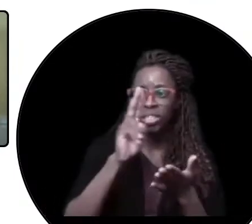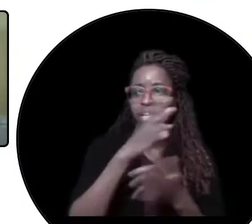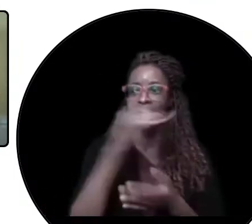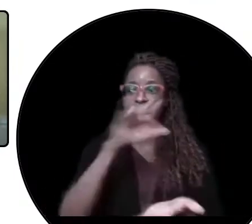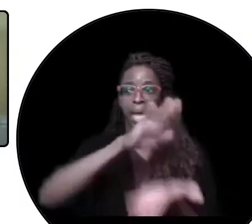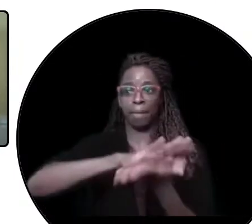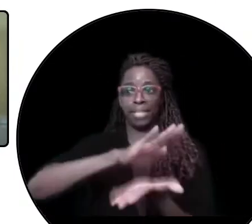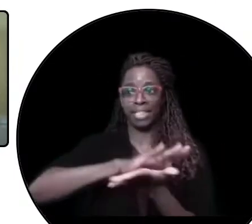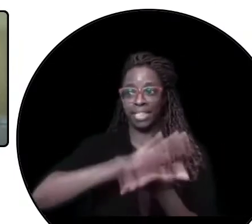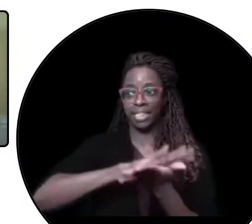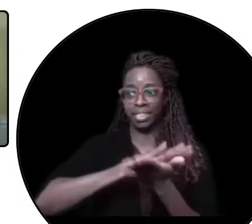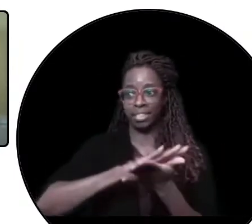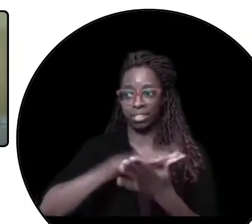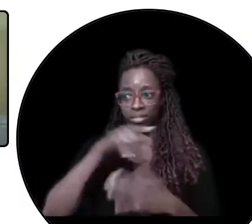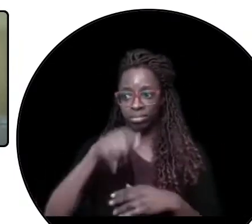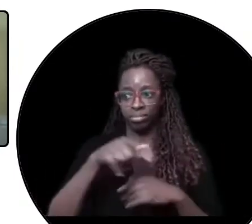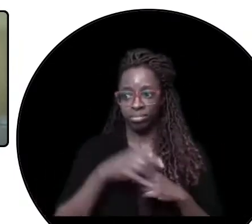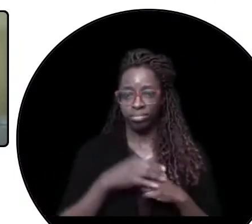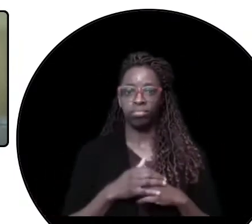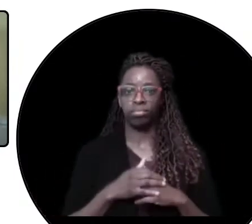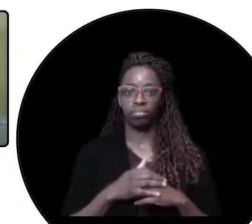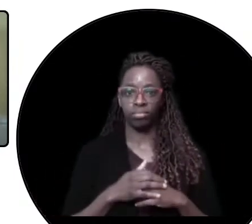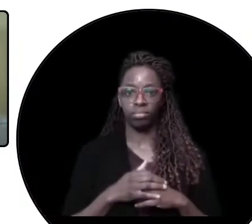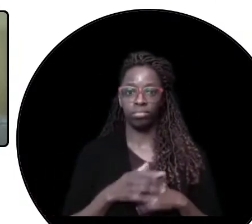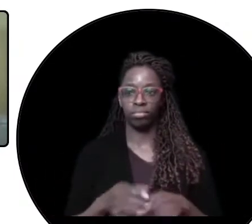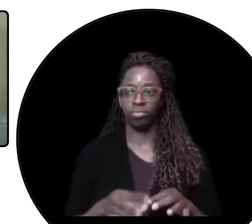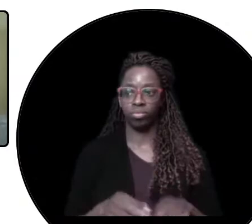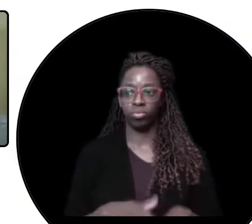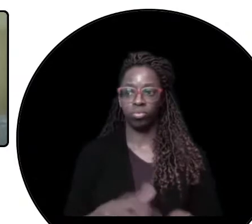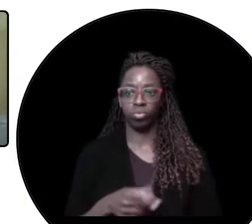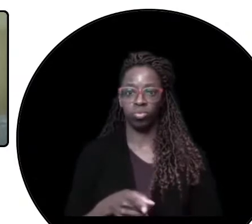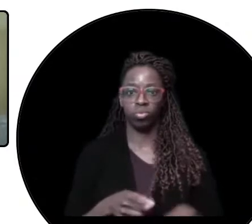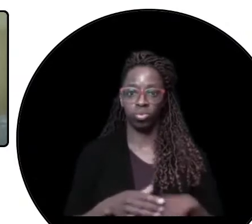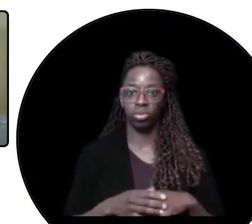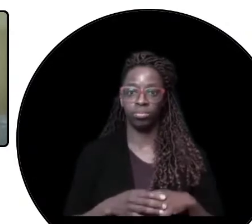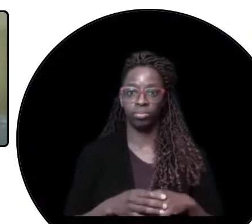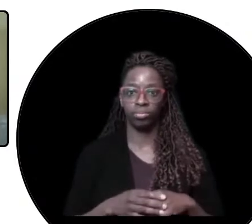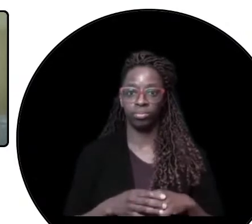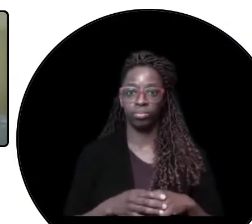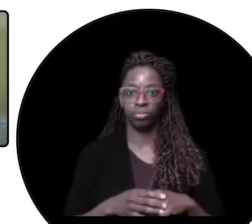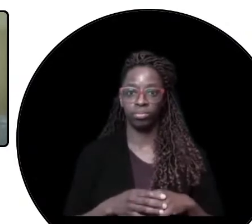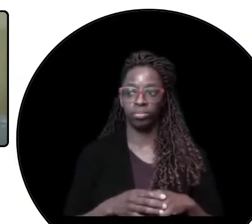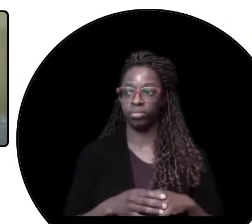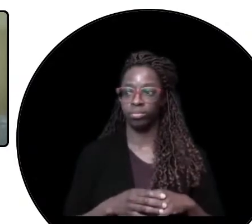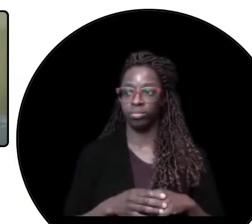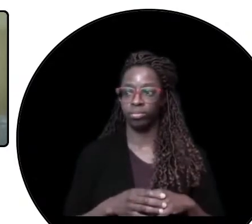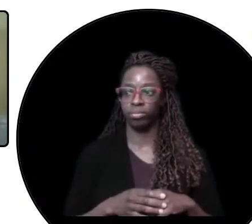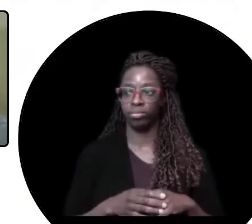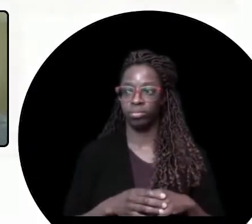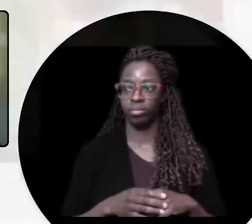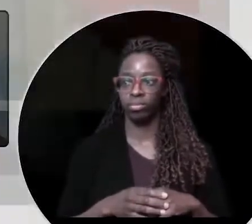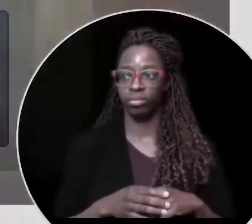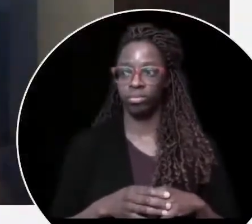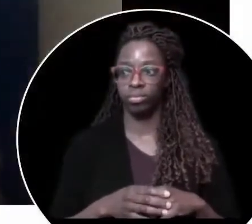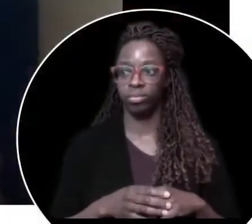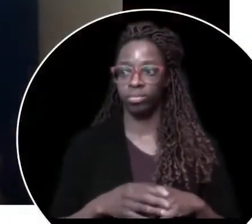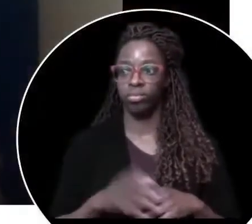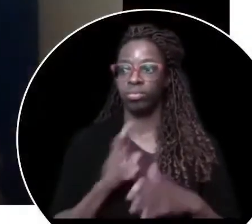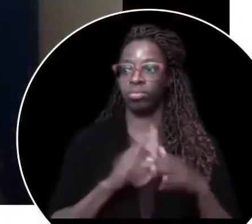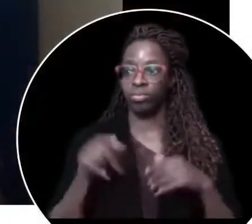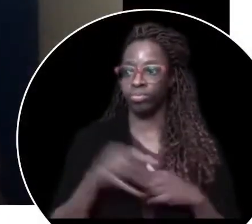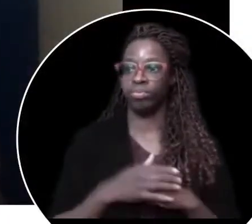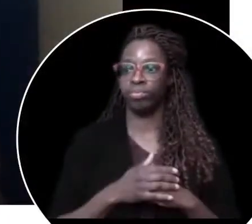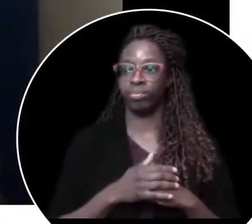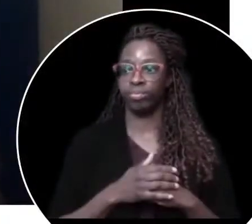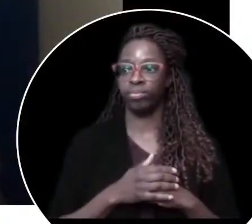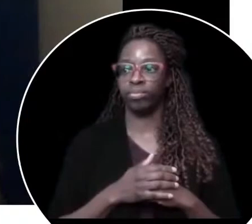and epistemology that comes from minoritized, colonized, racialized communities, such as the ones I come from as a